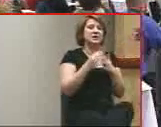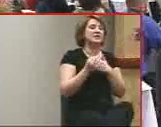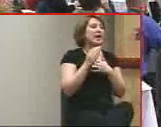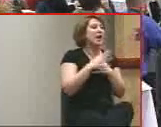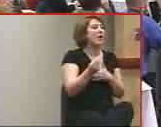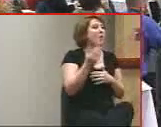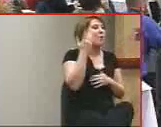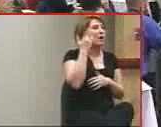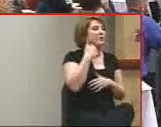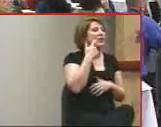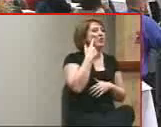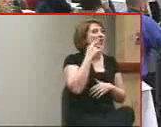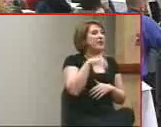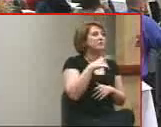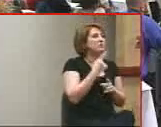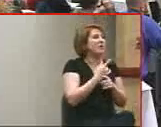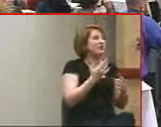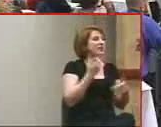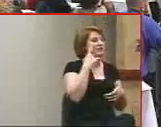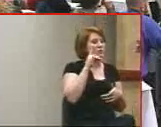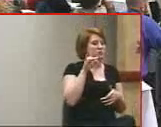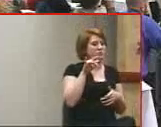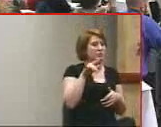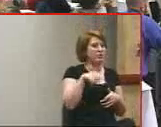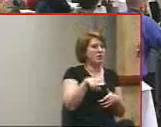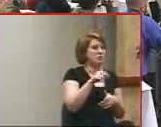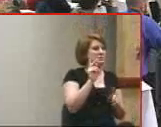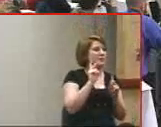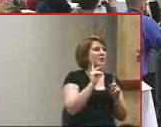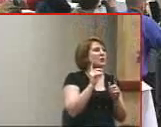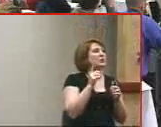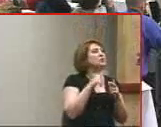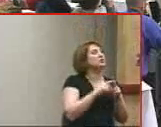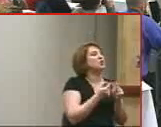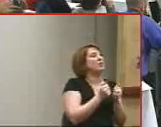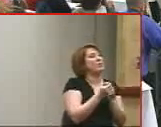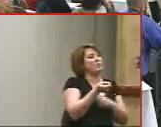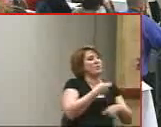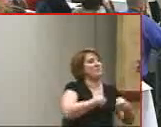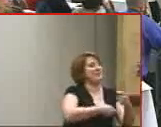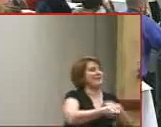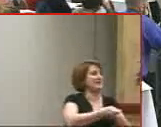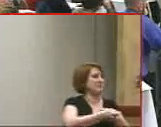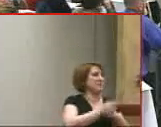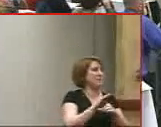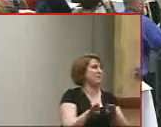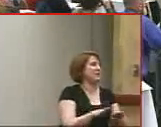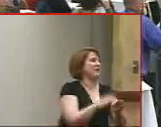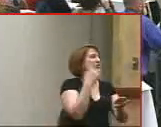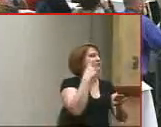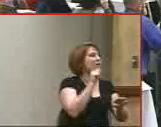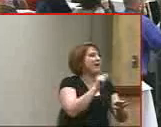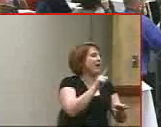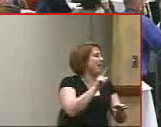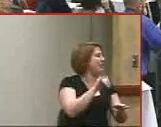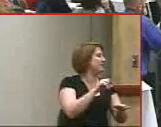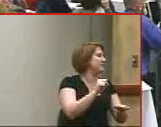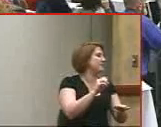was the right thing at that point for these people. So start with replacement behavior for Allison.